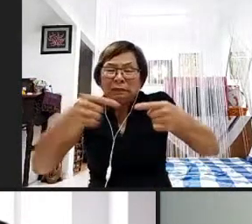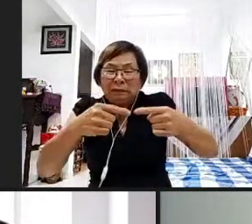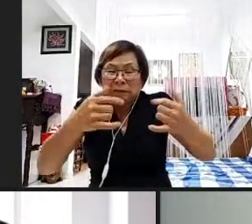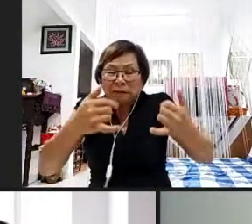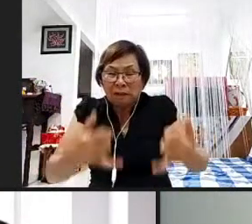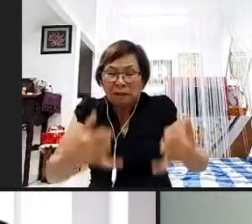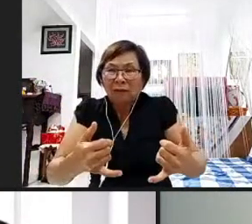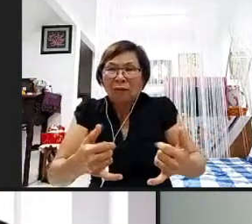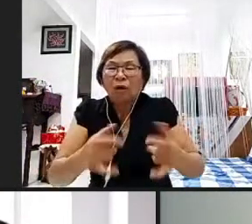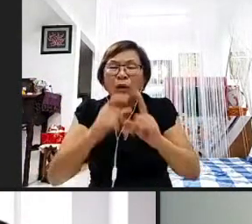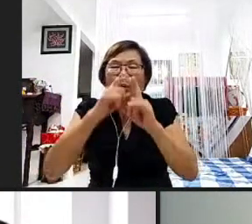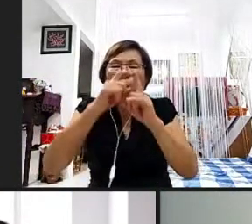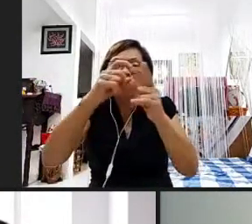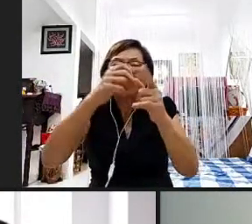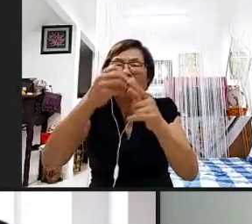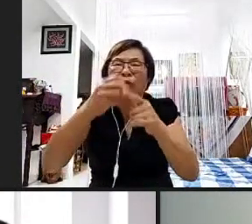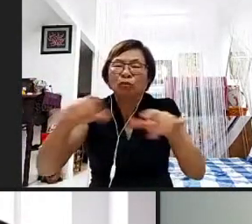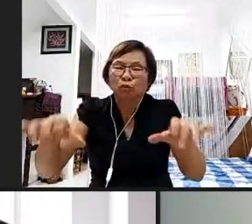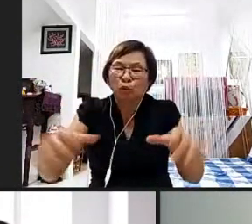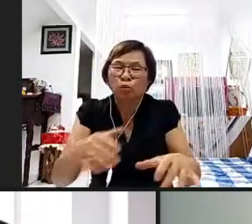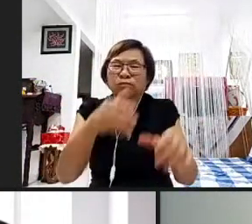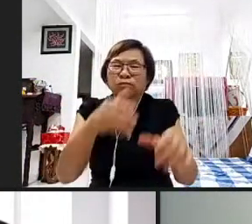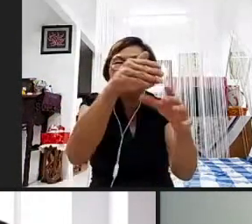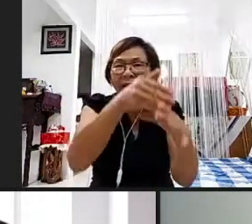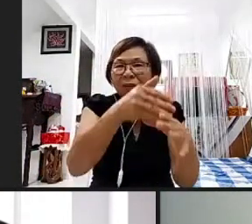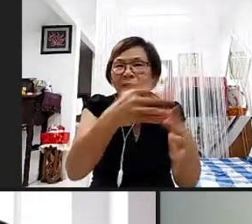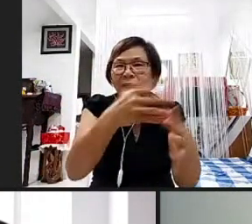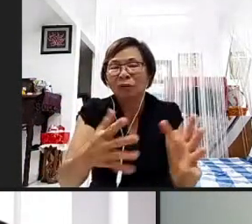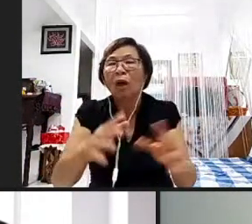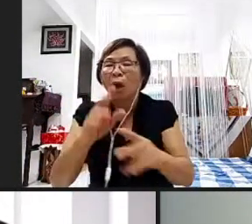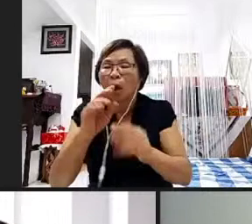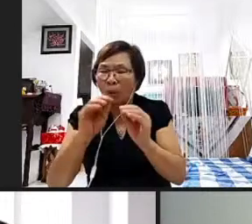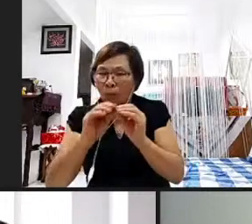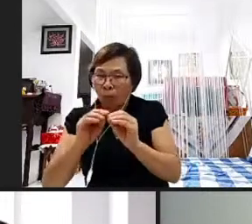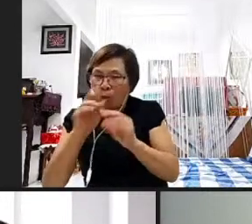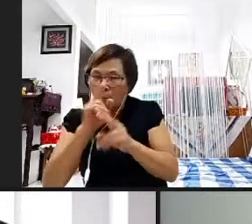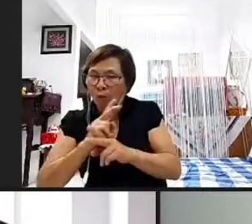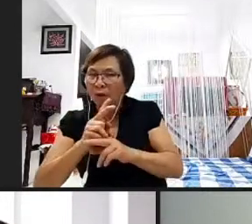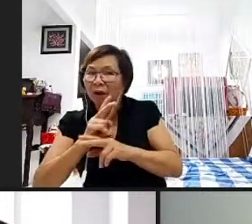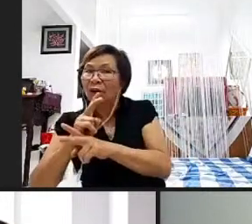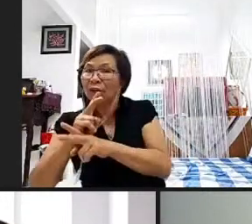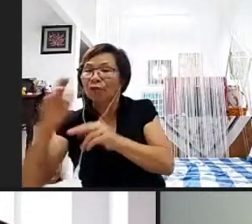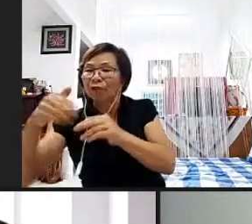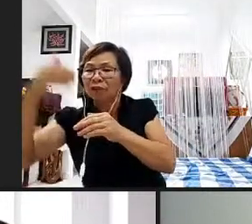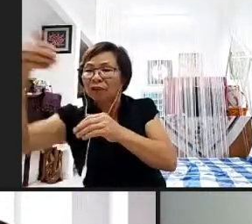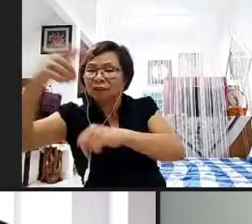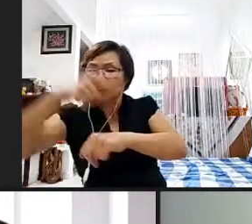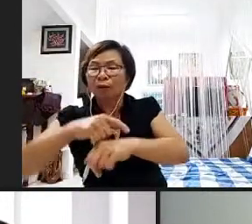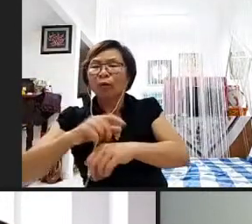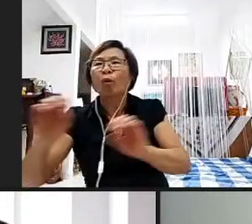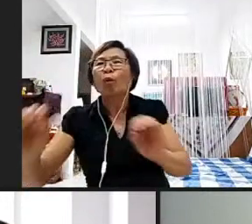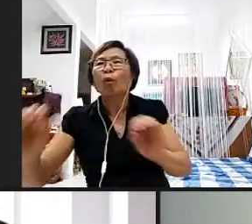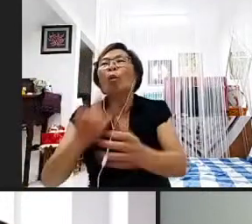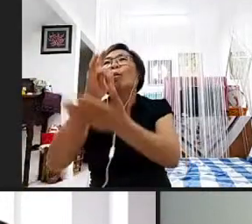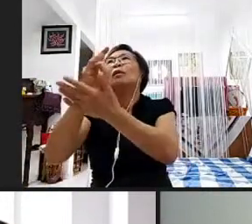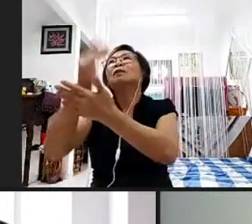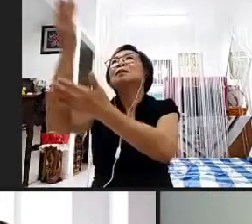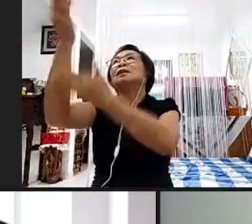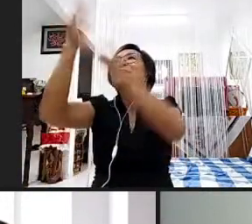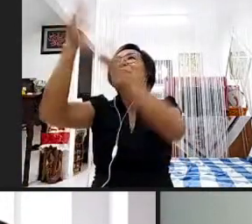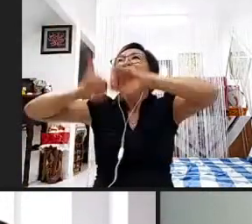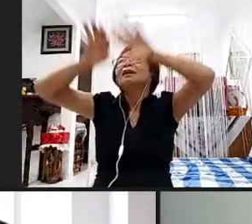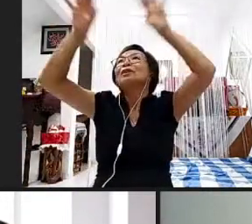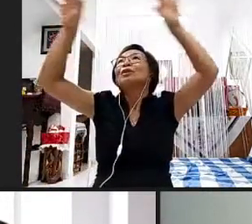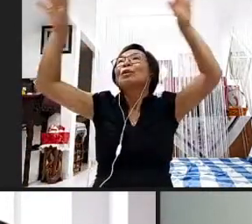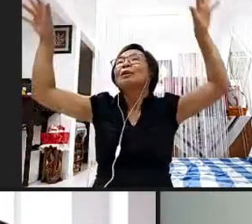by word or deed, may we be more mindful the next time. O Buddha, the enlightened one,